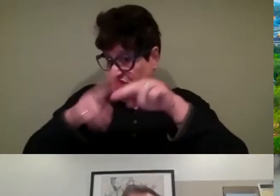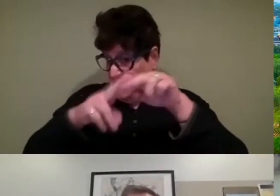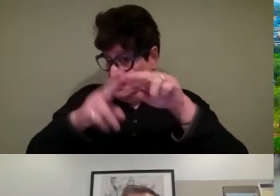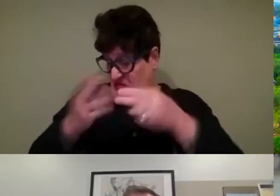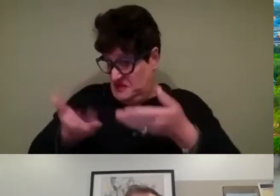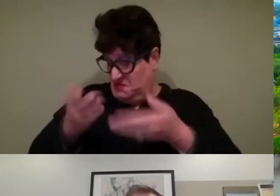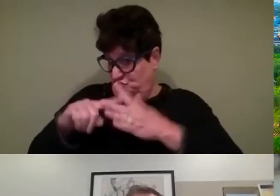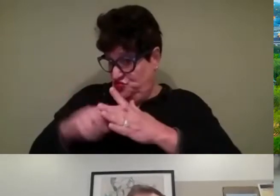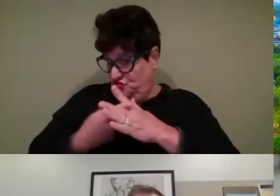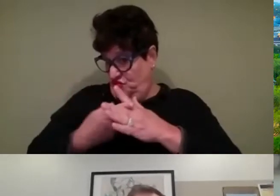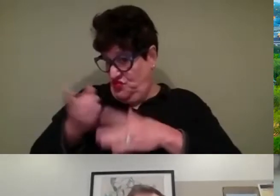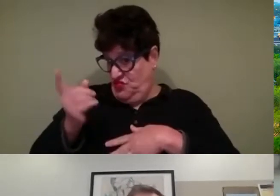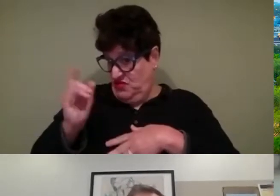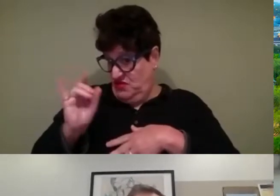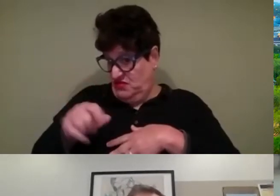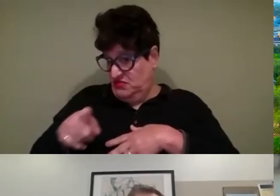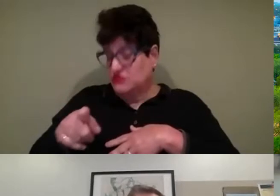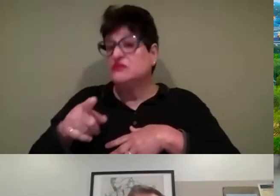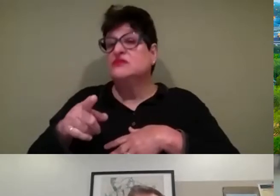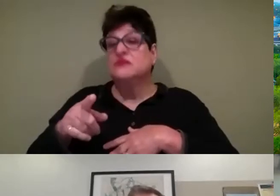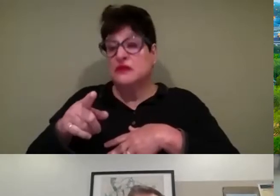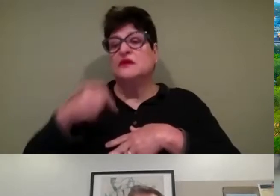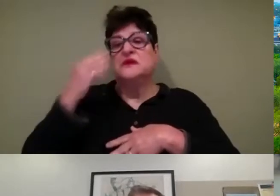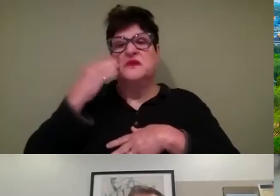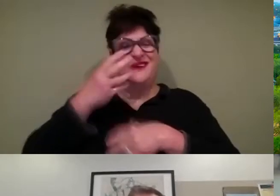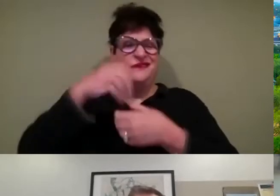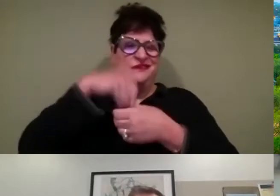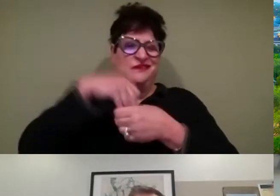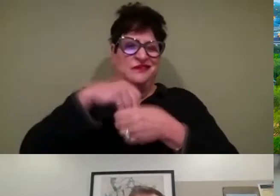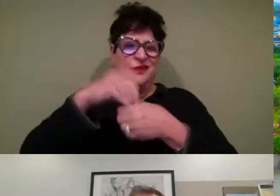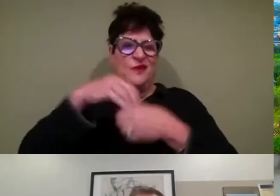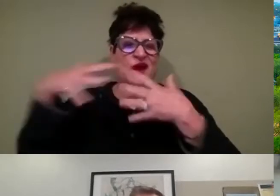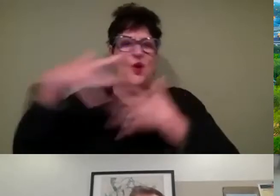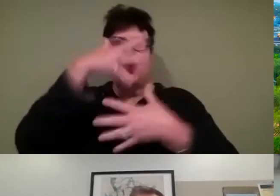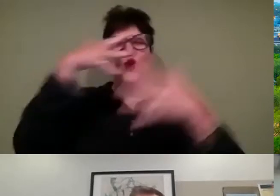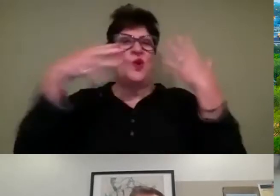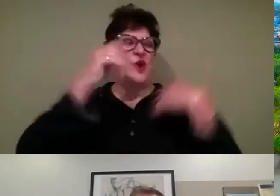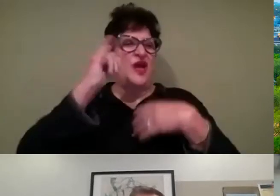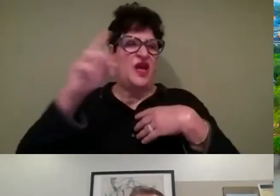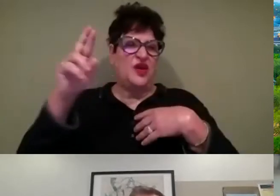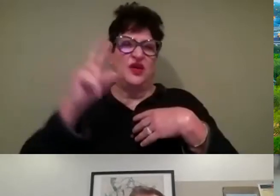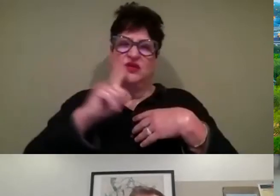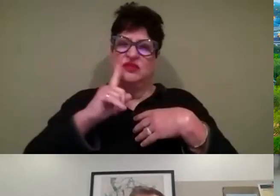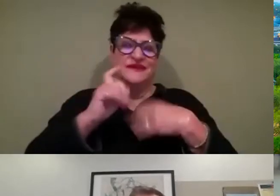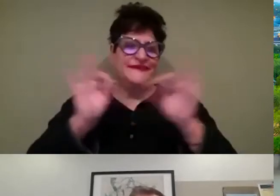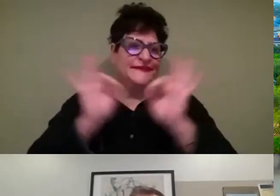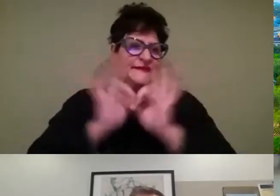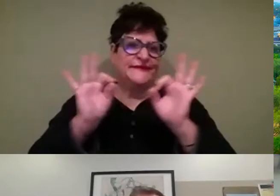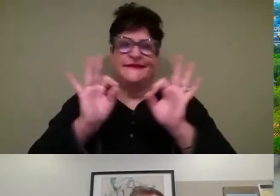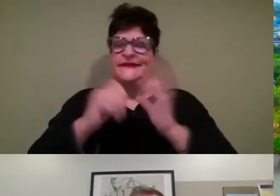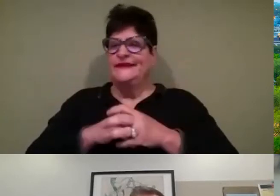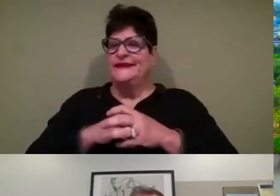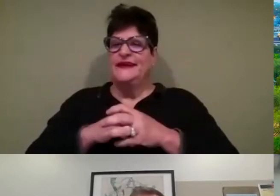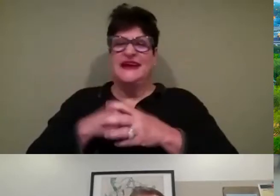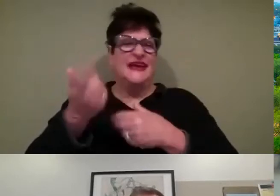transmission? So we know that indoor air quality is crucial and limited